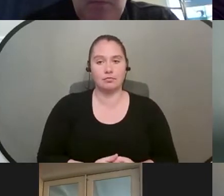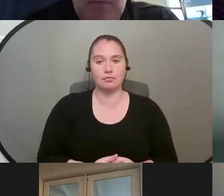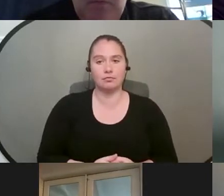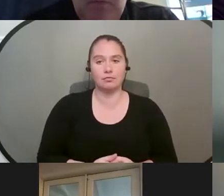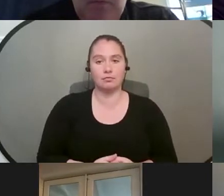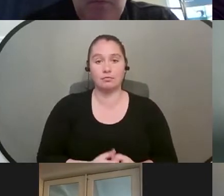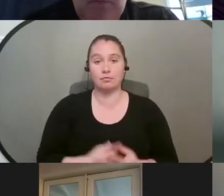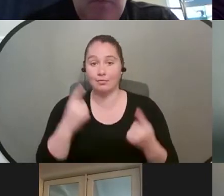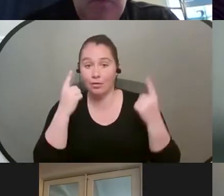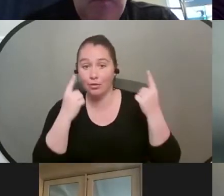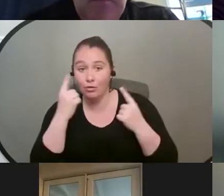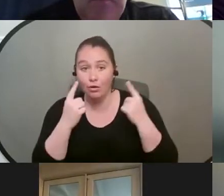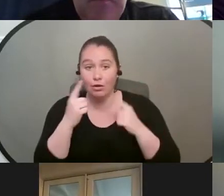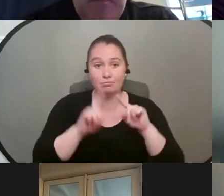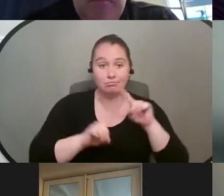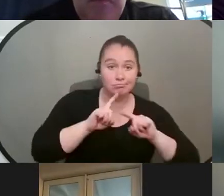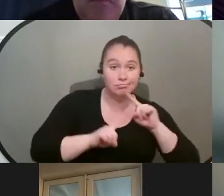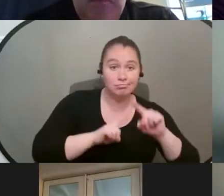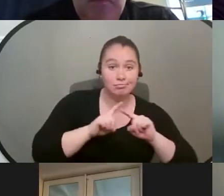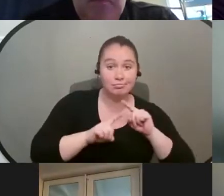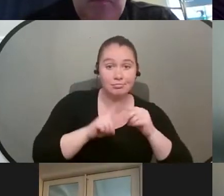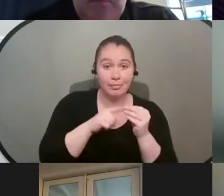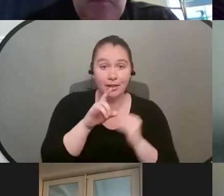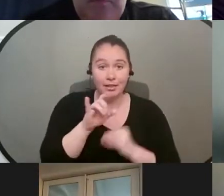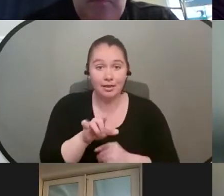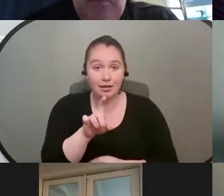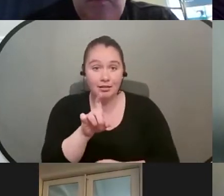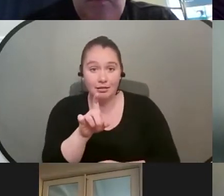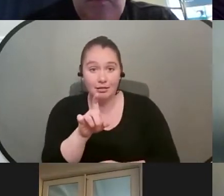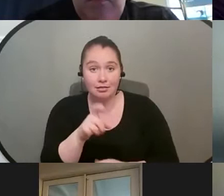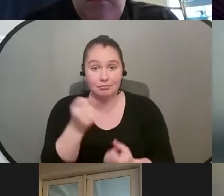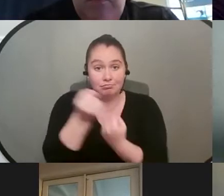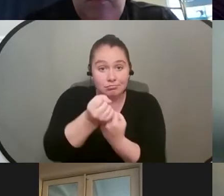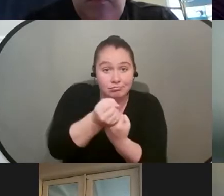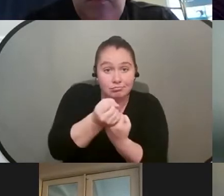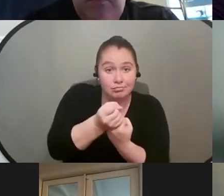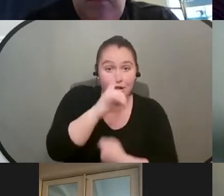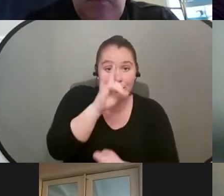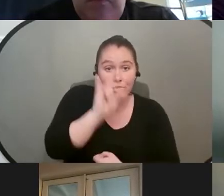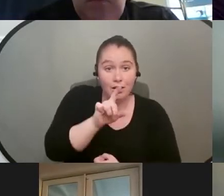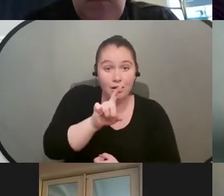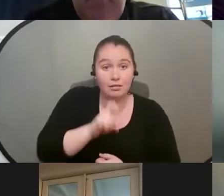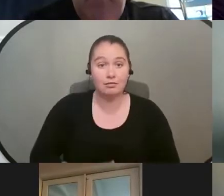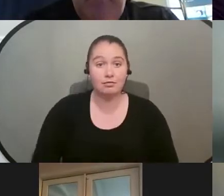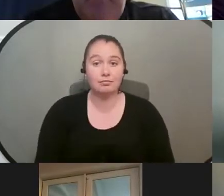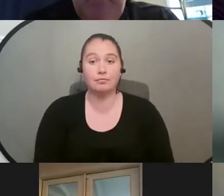Thoughts or questions on that one, or in support of that one?